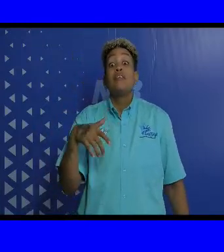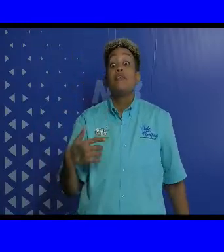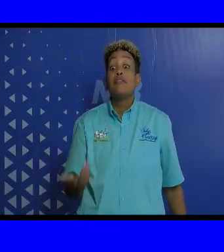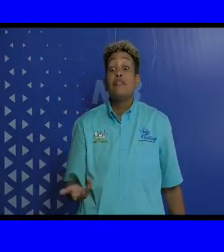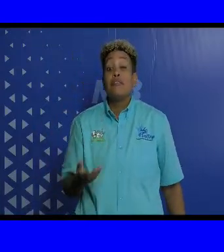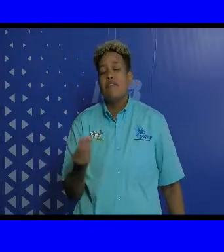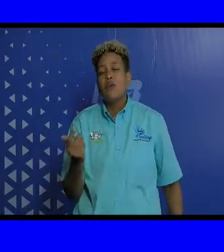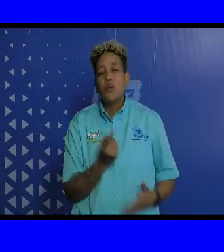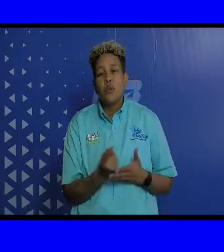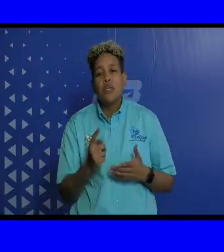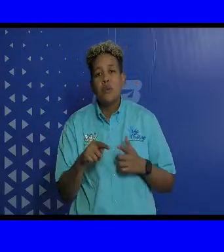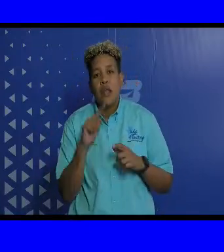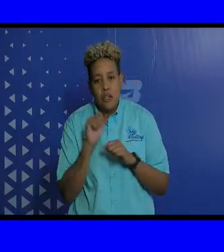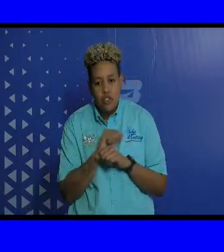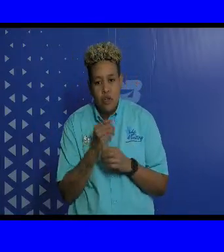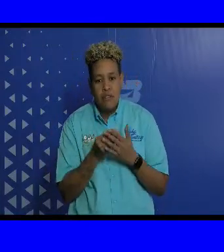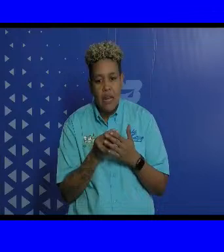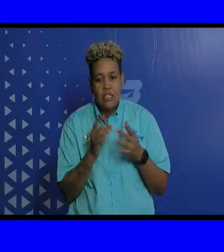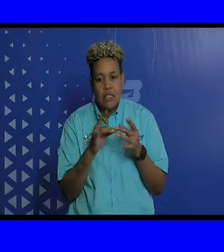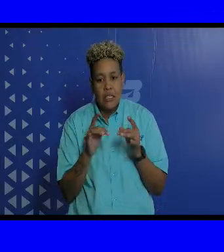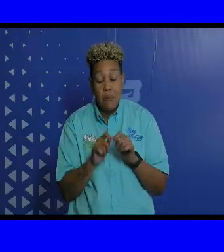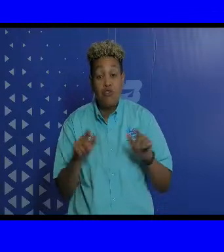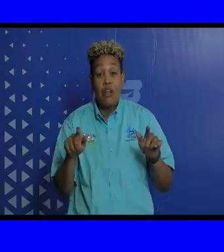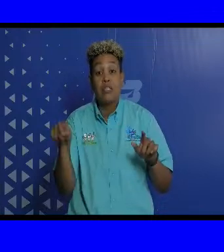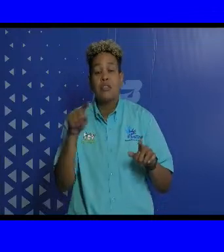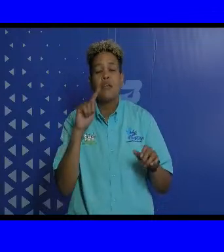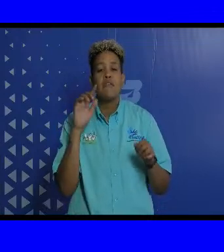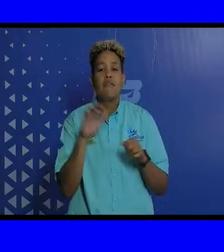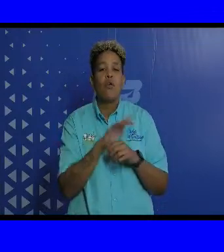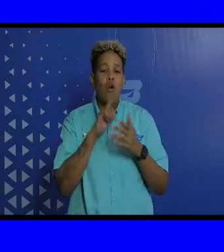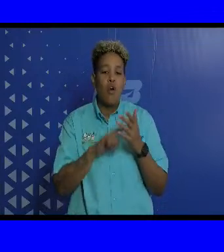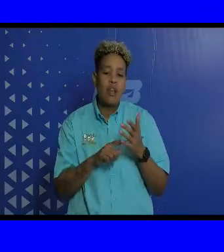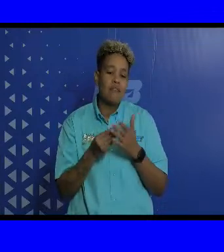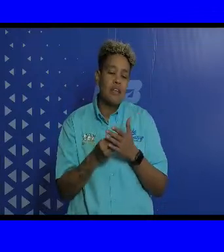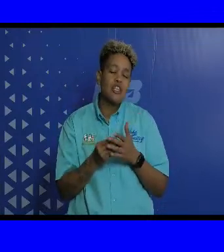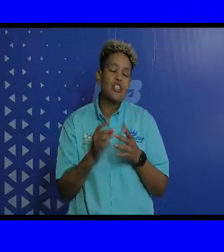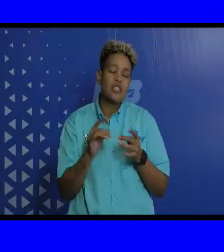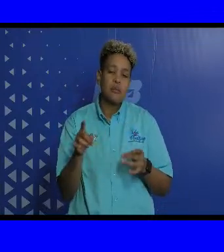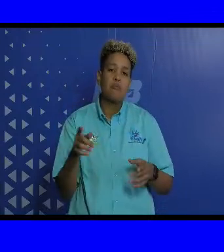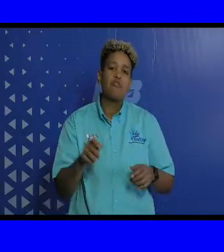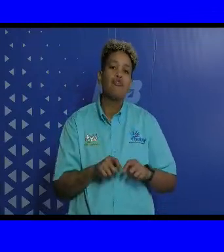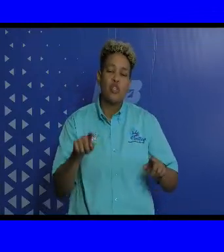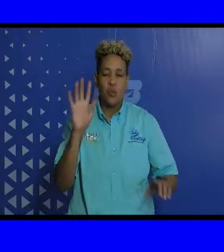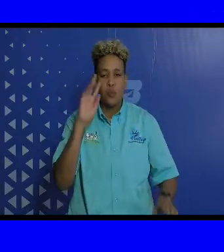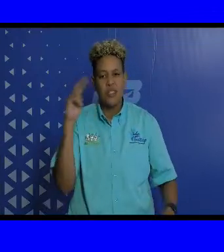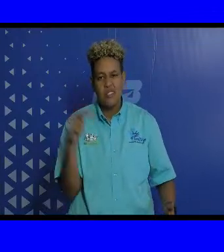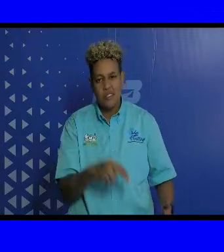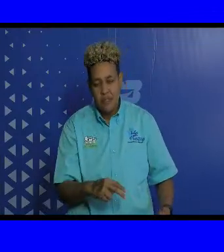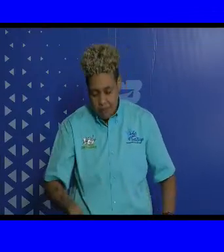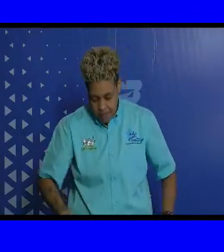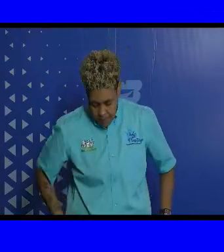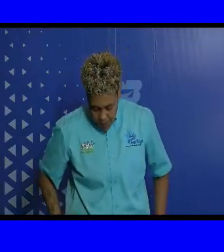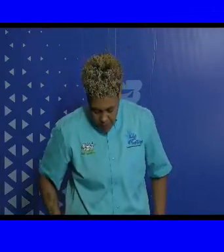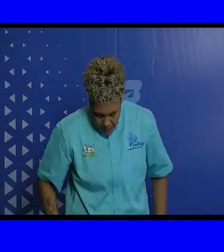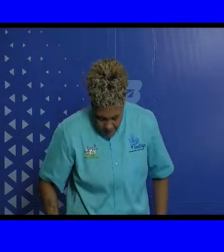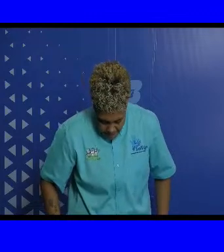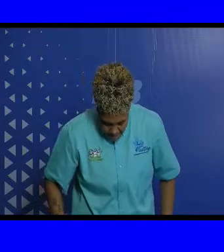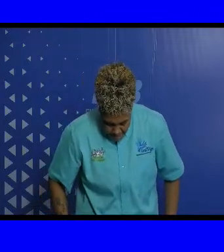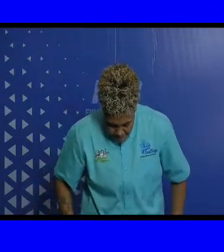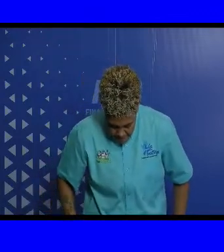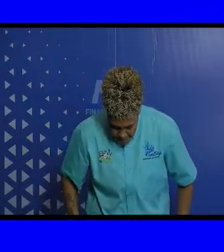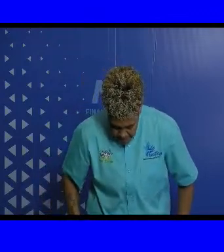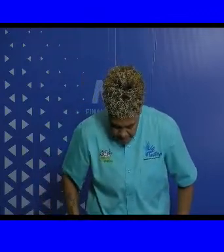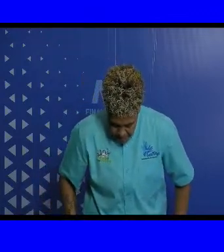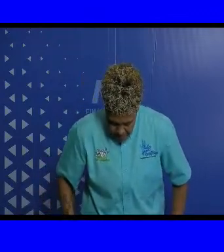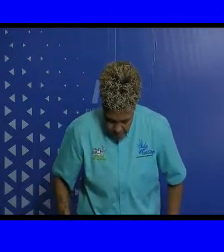In a few weeks, when the actual financial statements get released, the full set of audited financial statements gets released, there will be note disclosure in